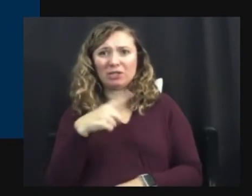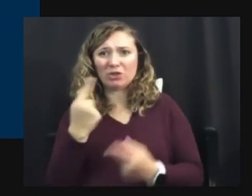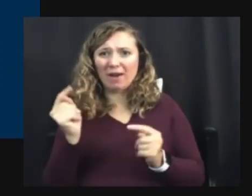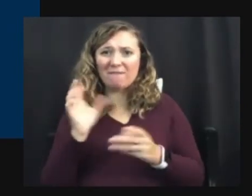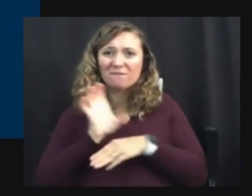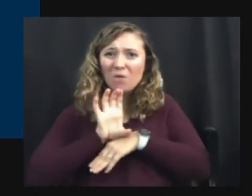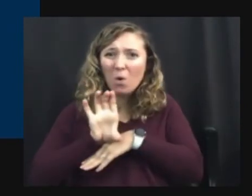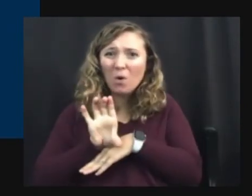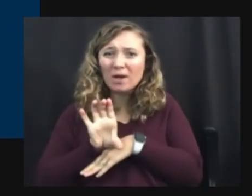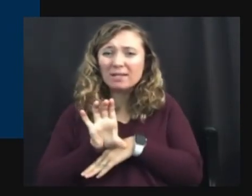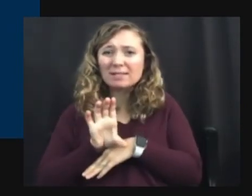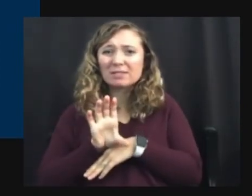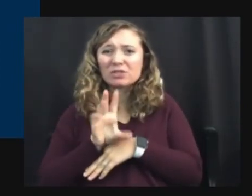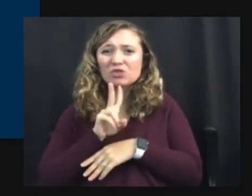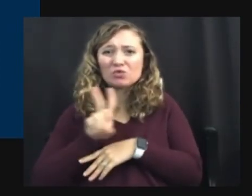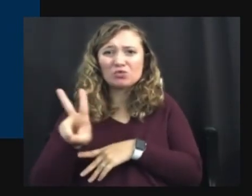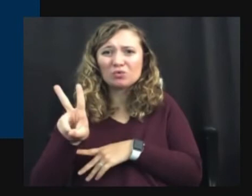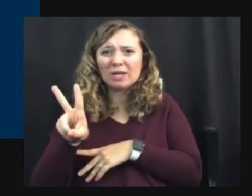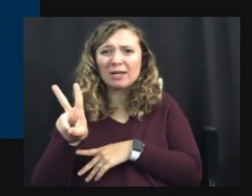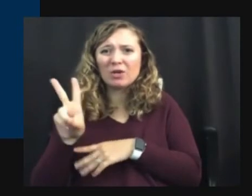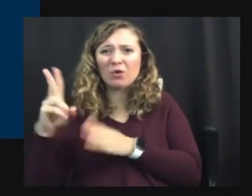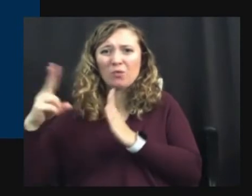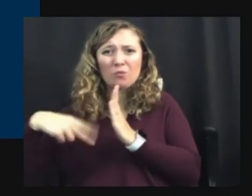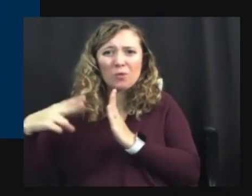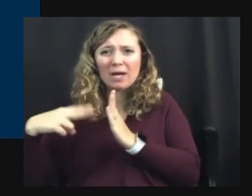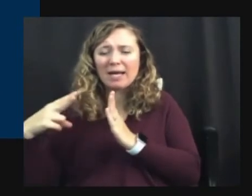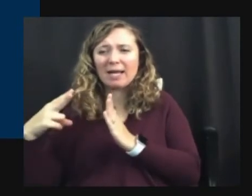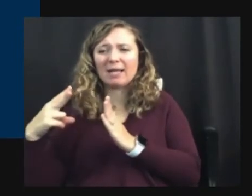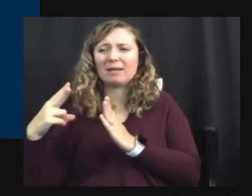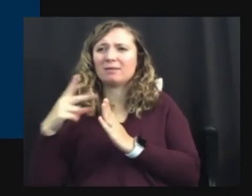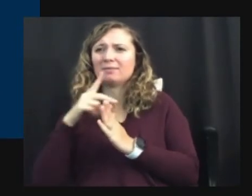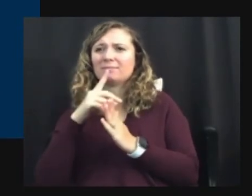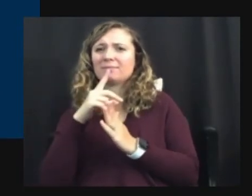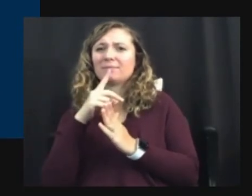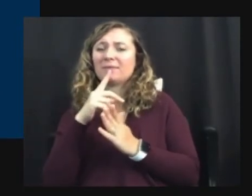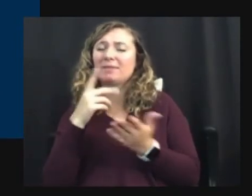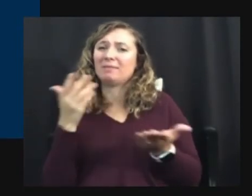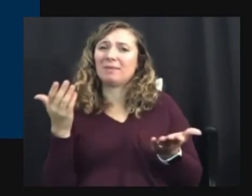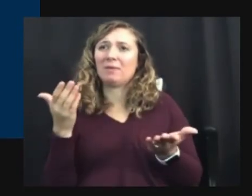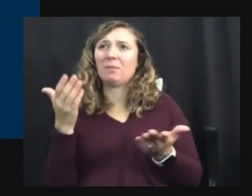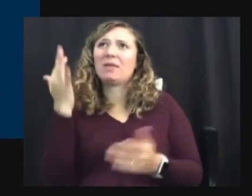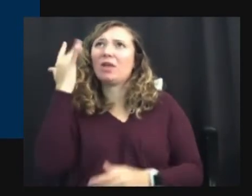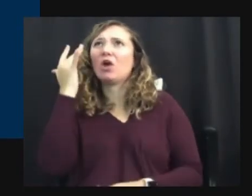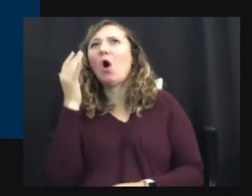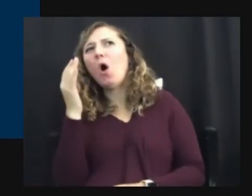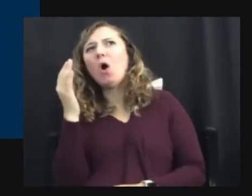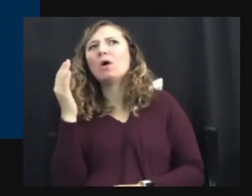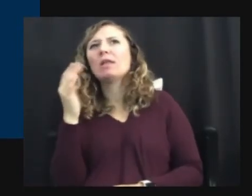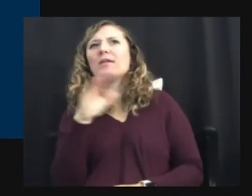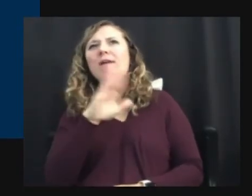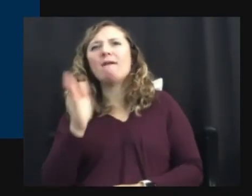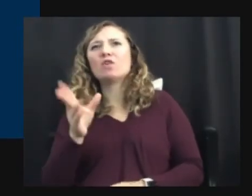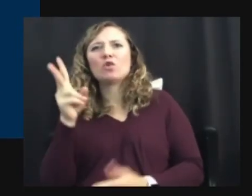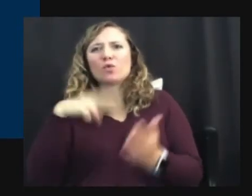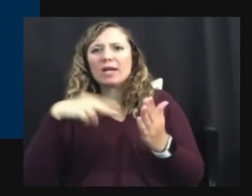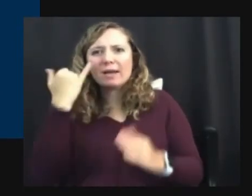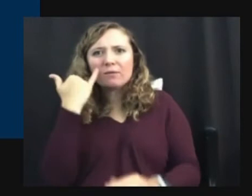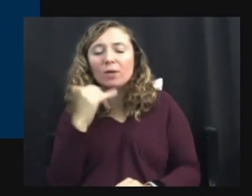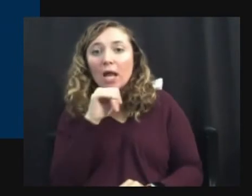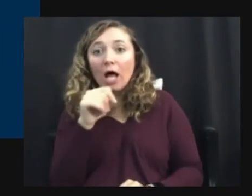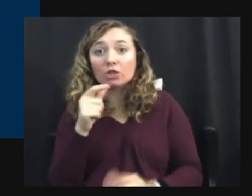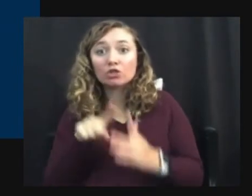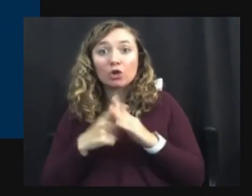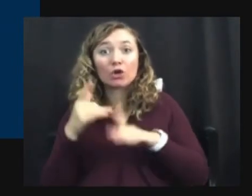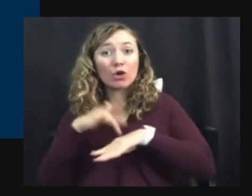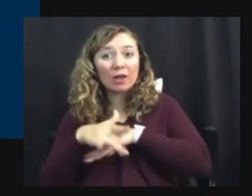intensive reading boot camp, and said they're never going to read if we don't get them in this boot camp? Would